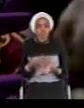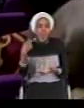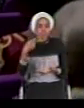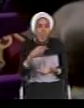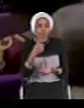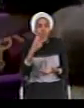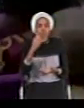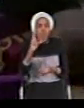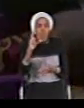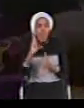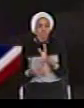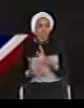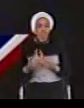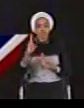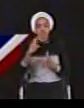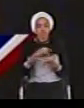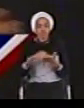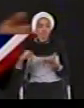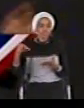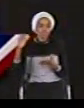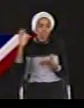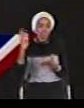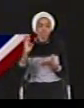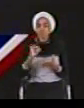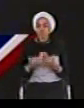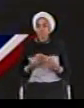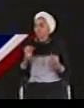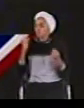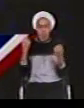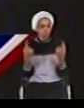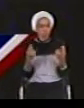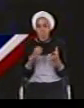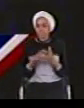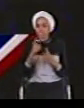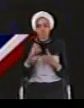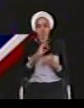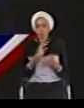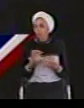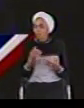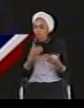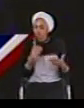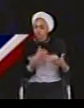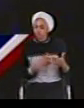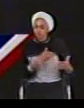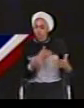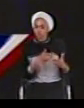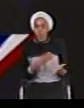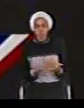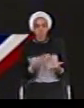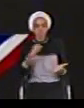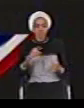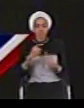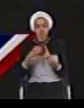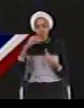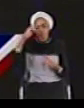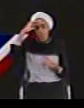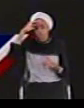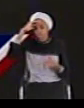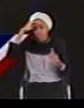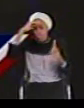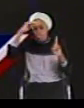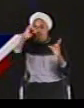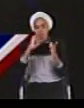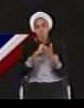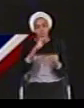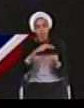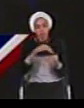verse 6, it says, I marvel that she are so soon removed from him that called you